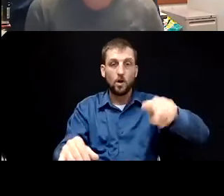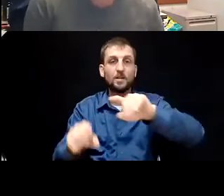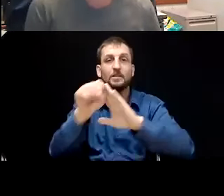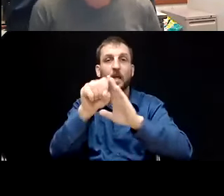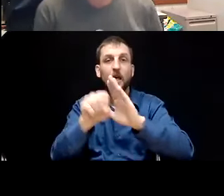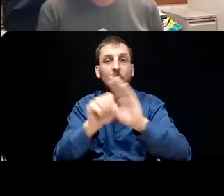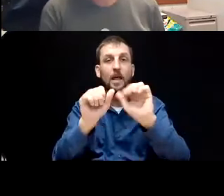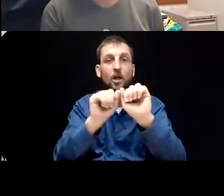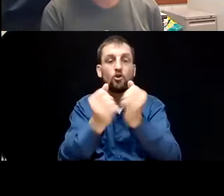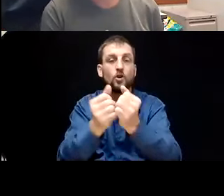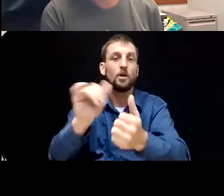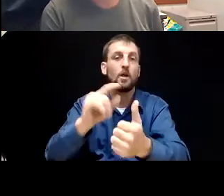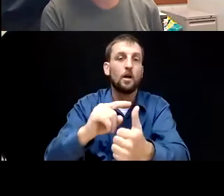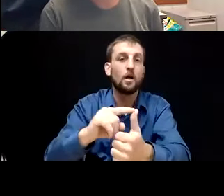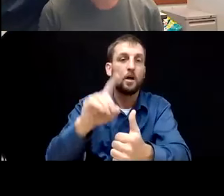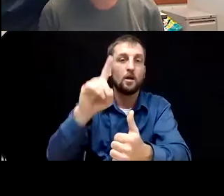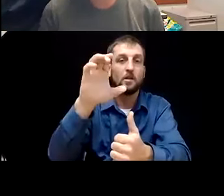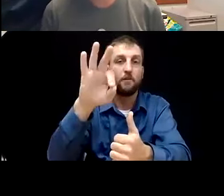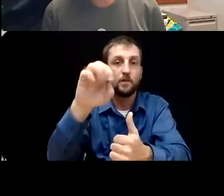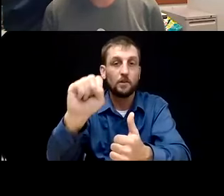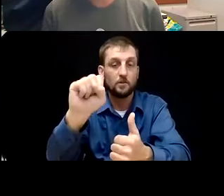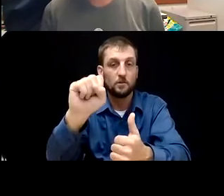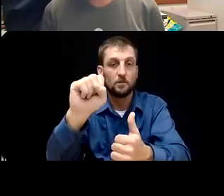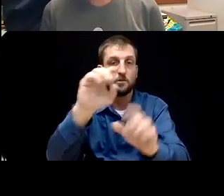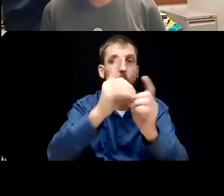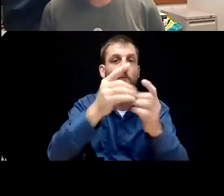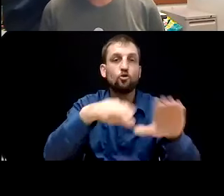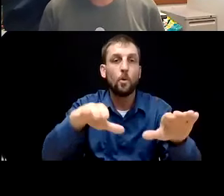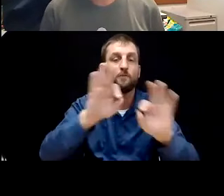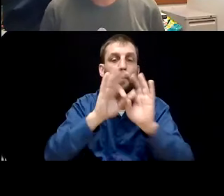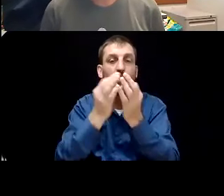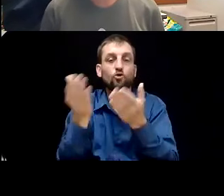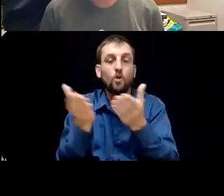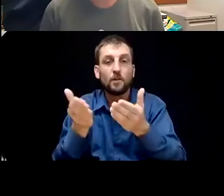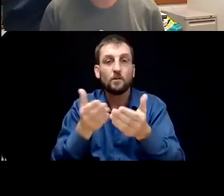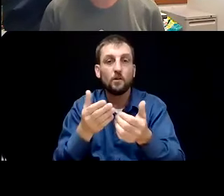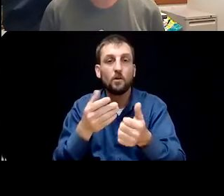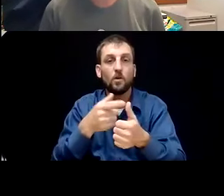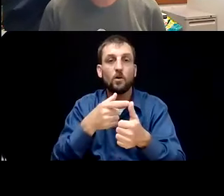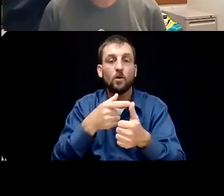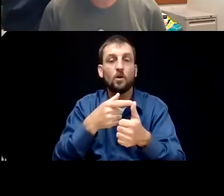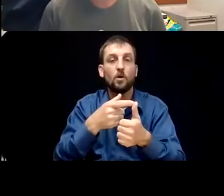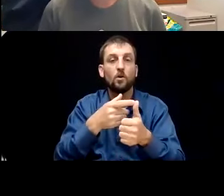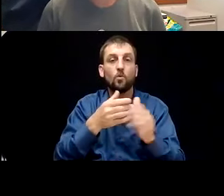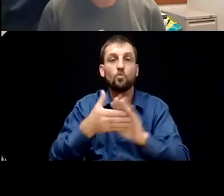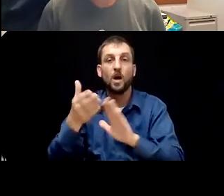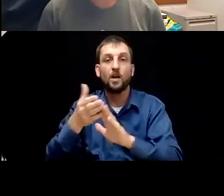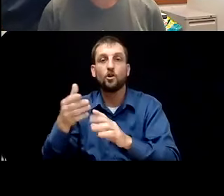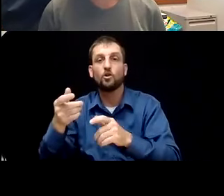our Department of Children and Family Services to run shelters instead of doing their normal job